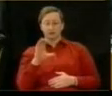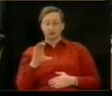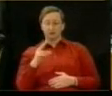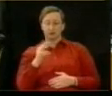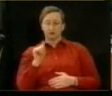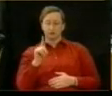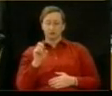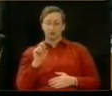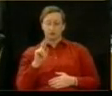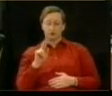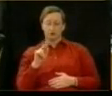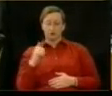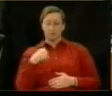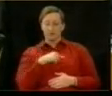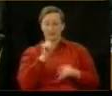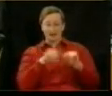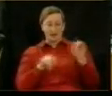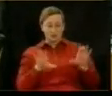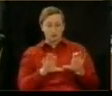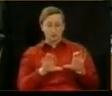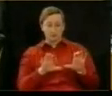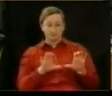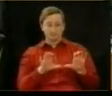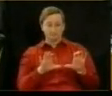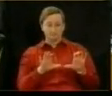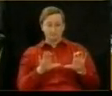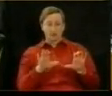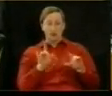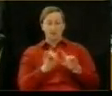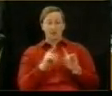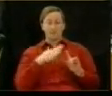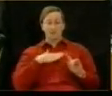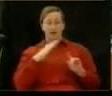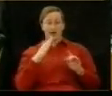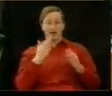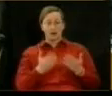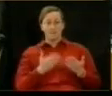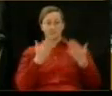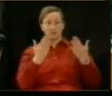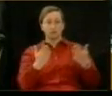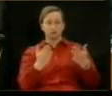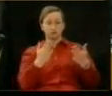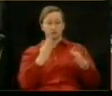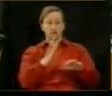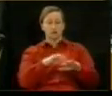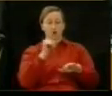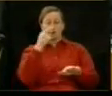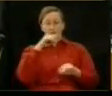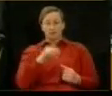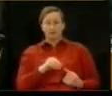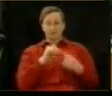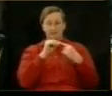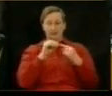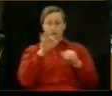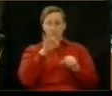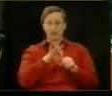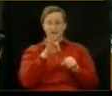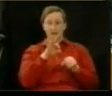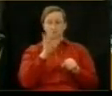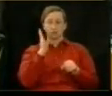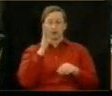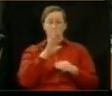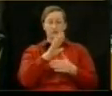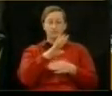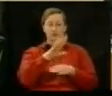unilaterally. But my motion to call for the special election would have to include asking